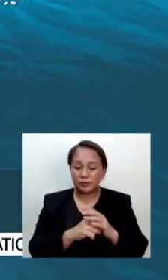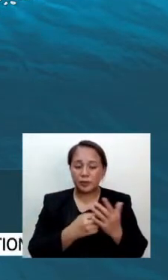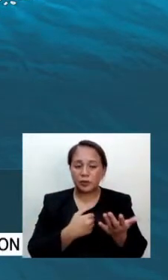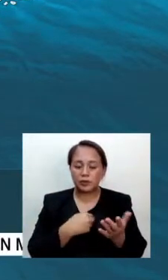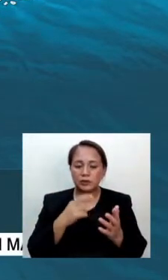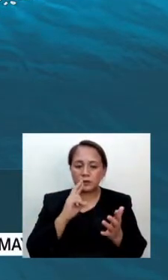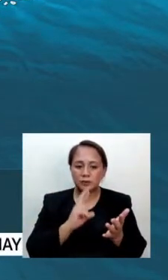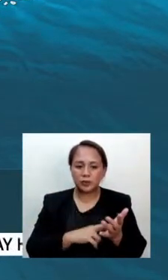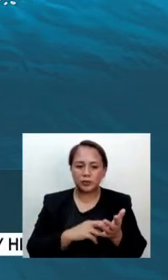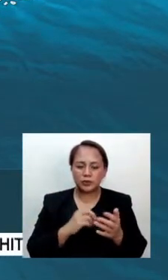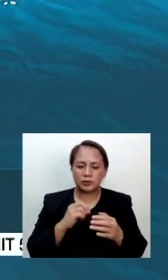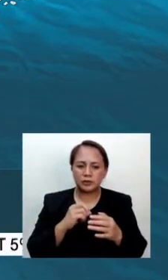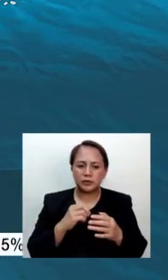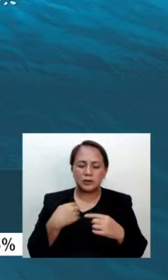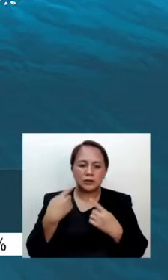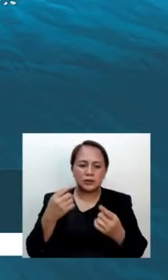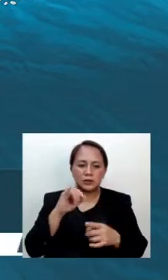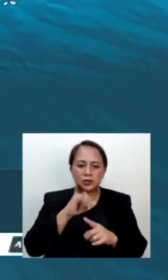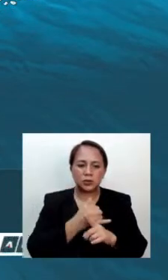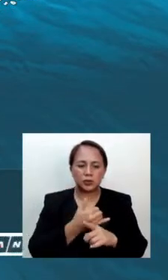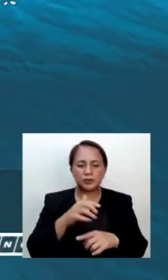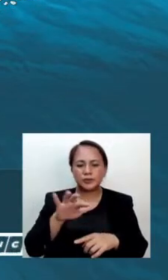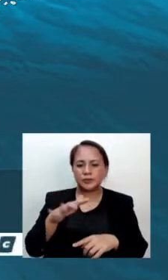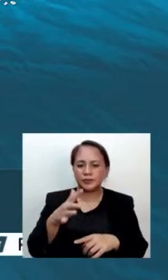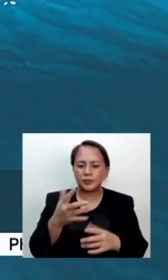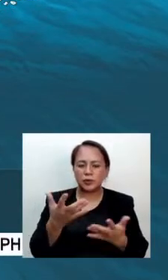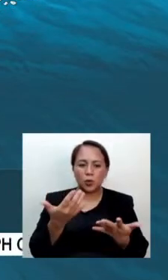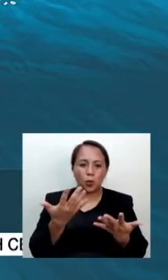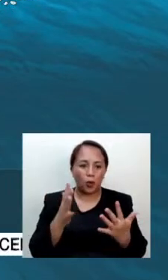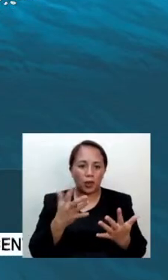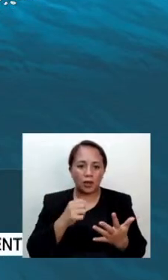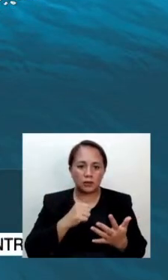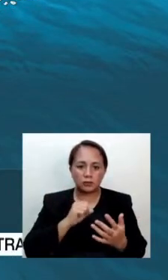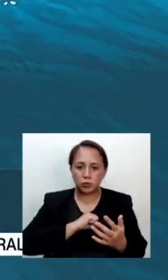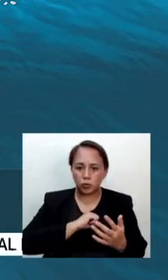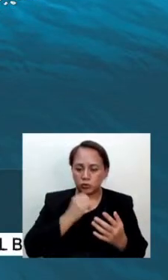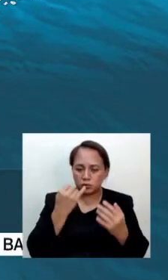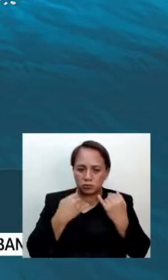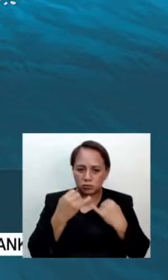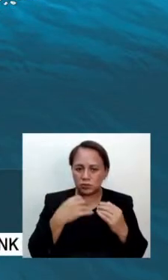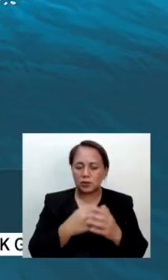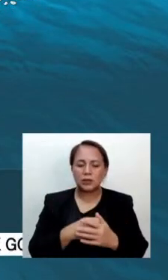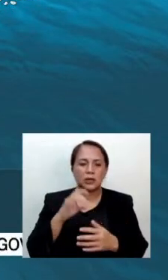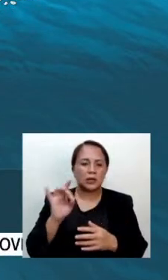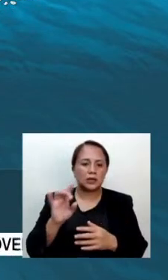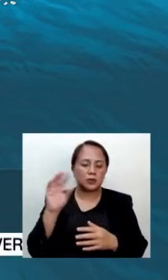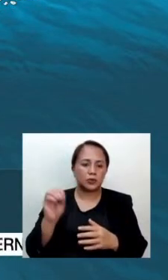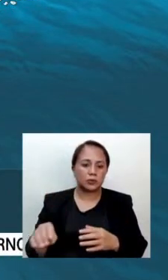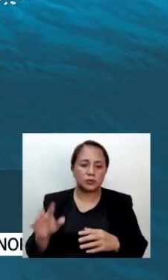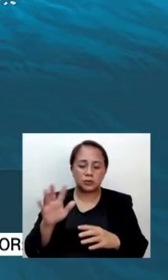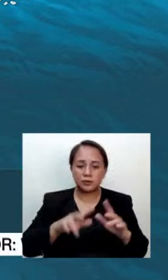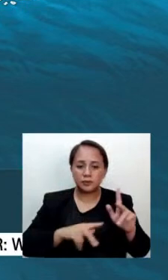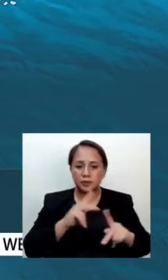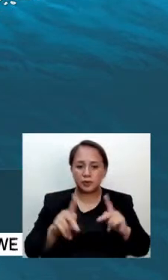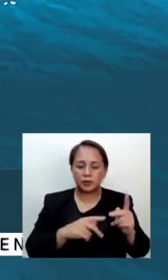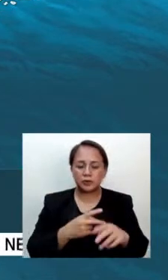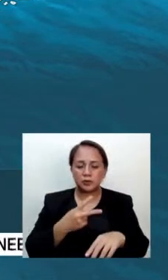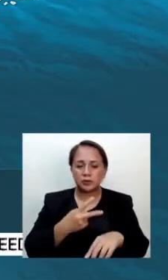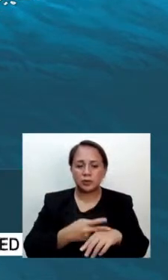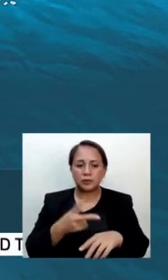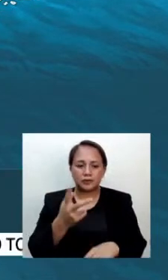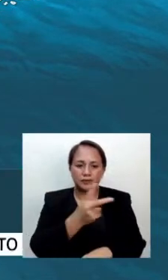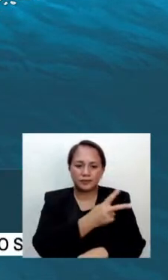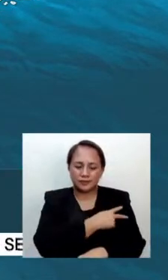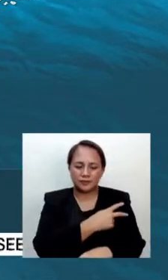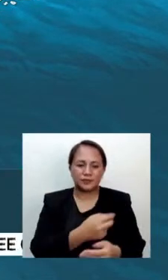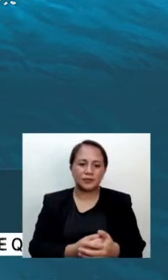recorded since January have been mild or asymptomatic. Around 80% of their population are double vaccinated,